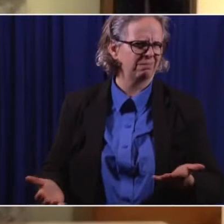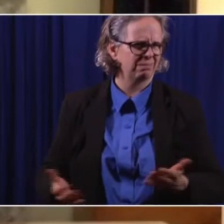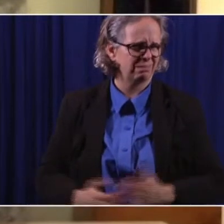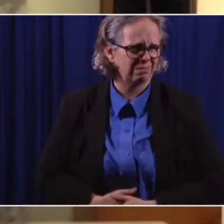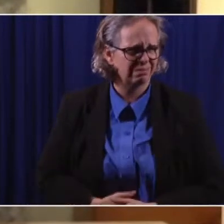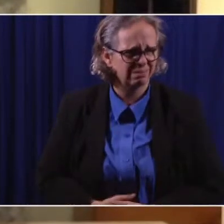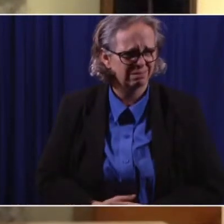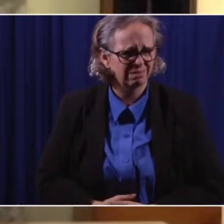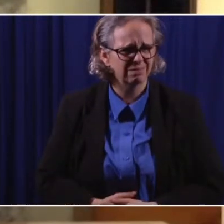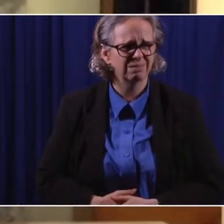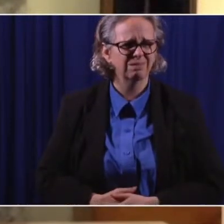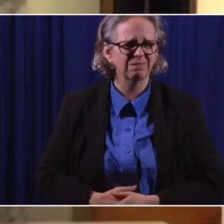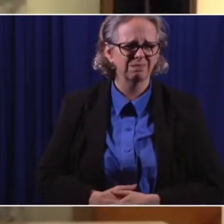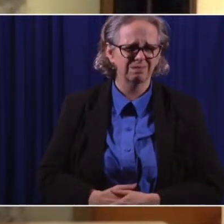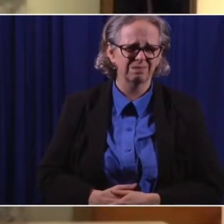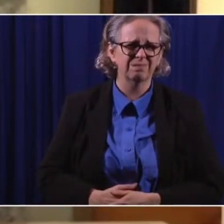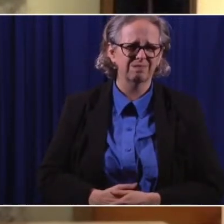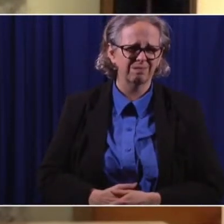Here again,